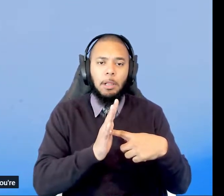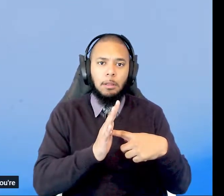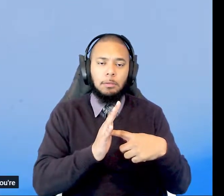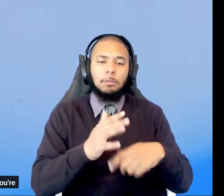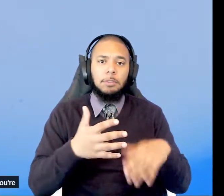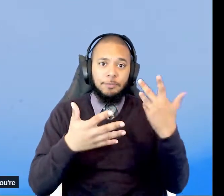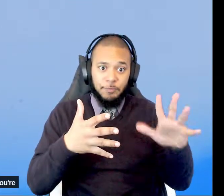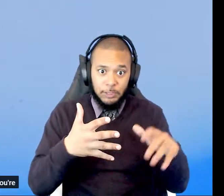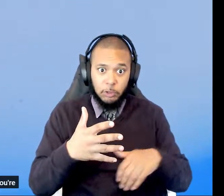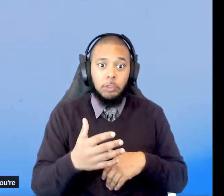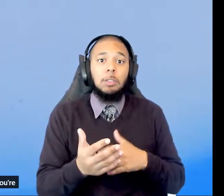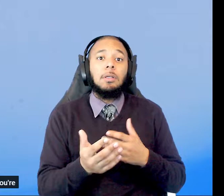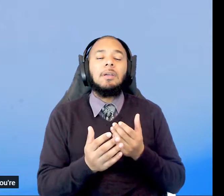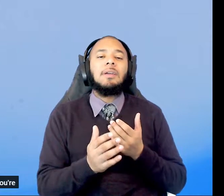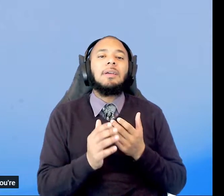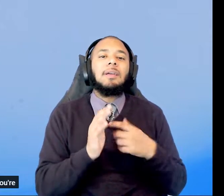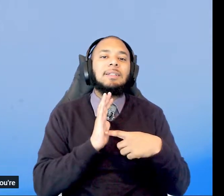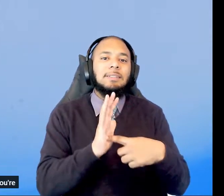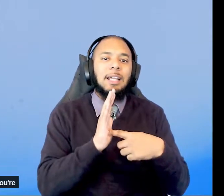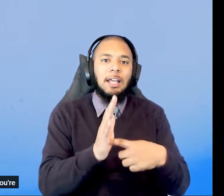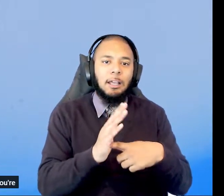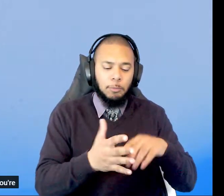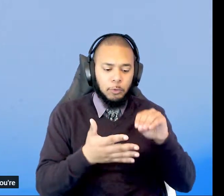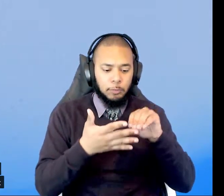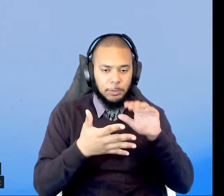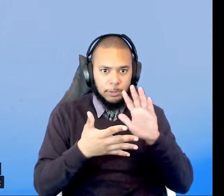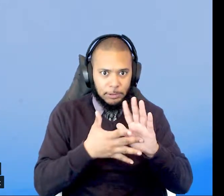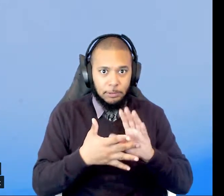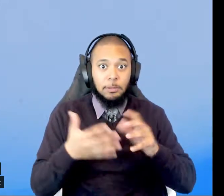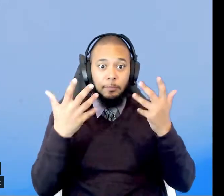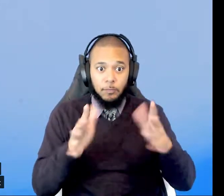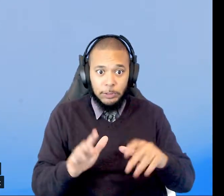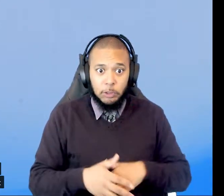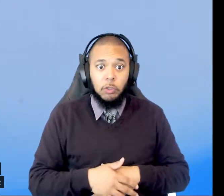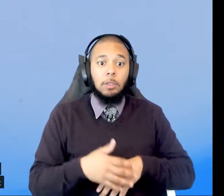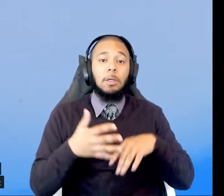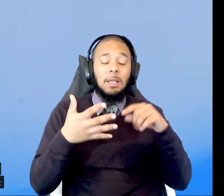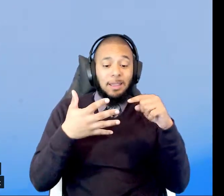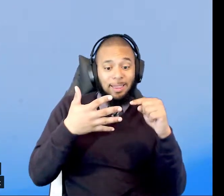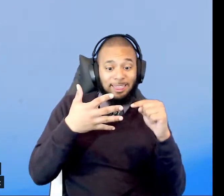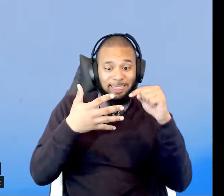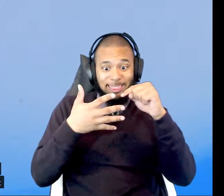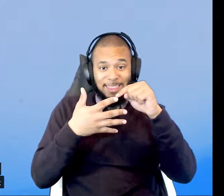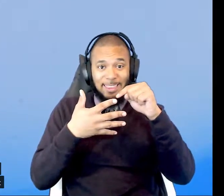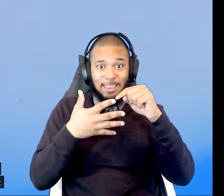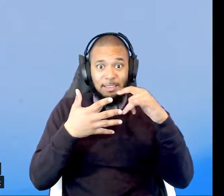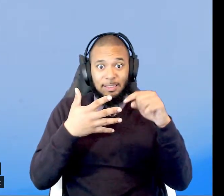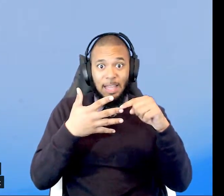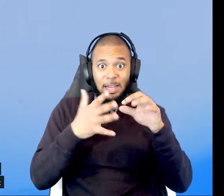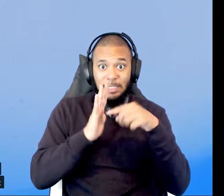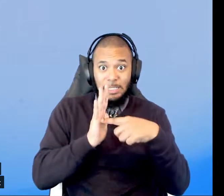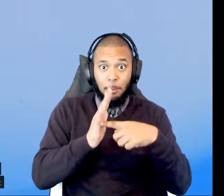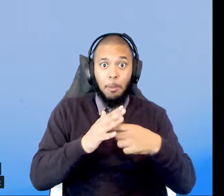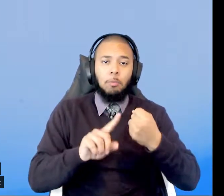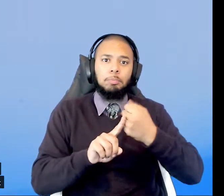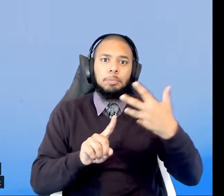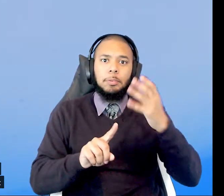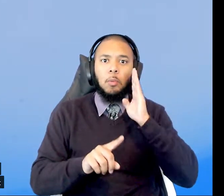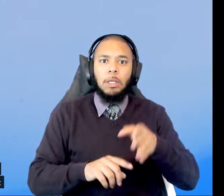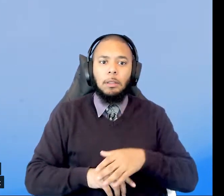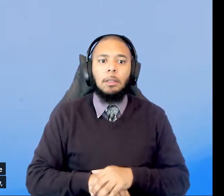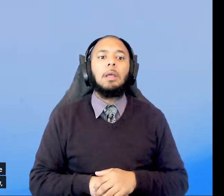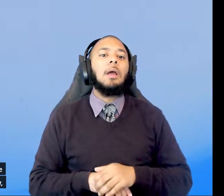you're going to provide that first example. Then you're going to explain that first example. And then you're going to